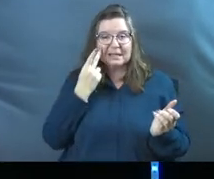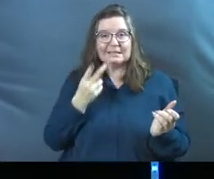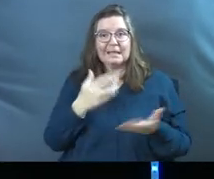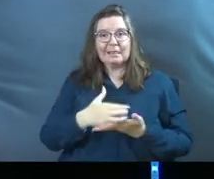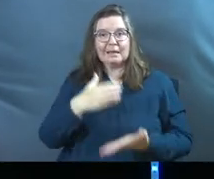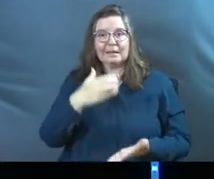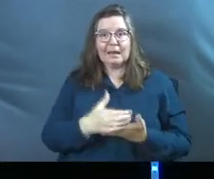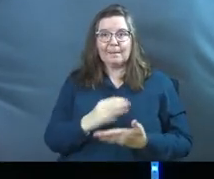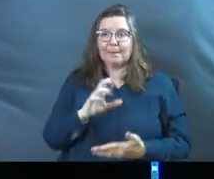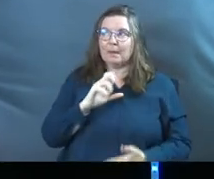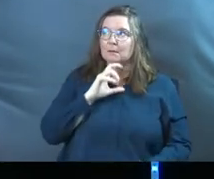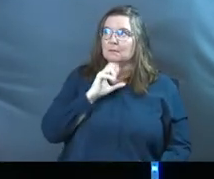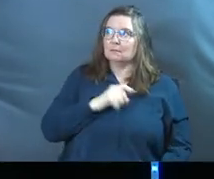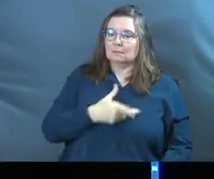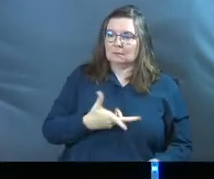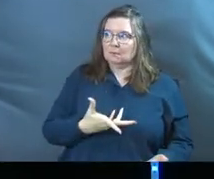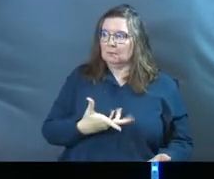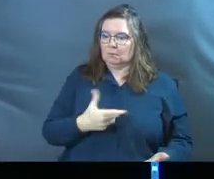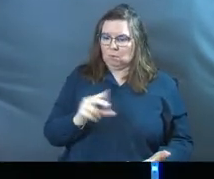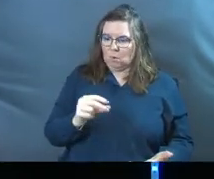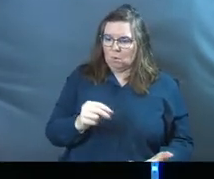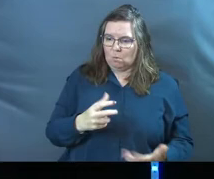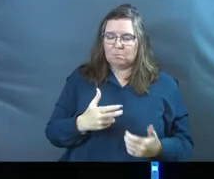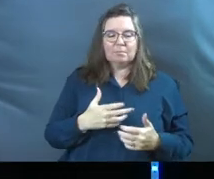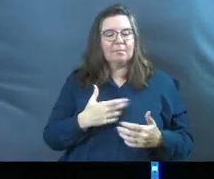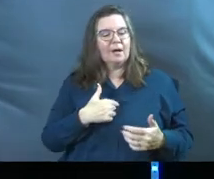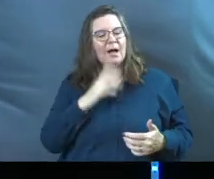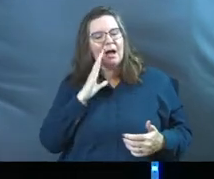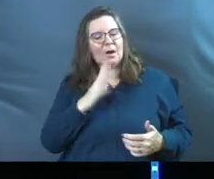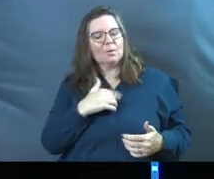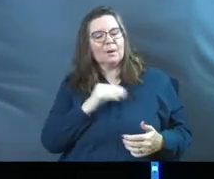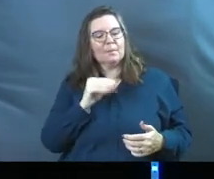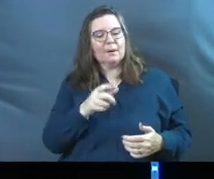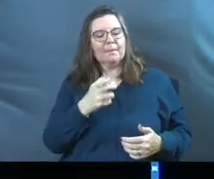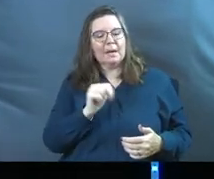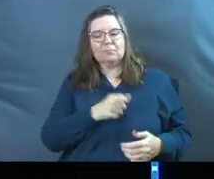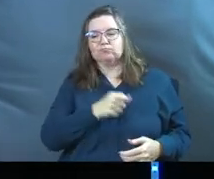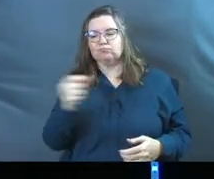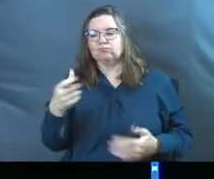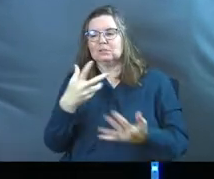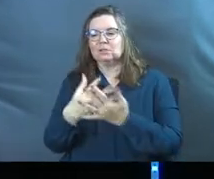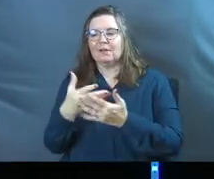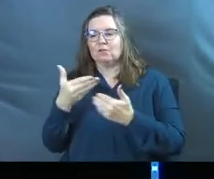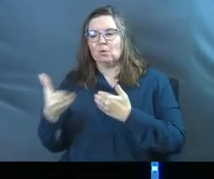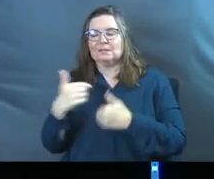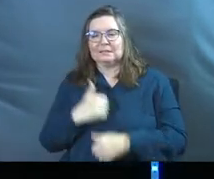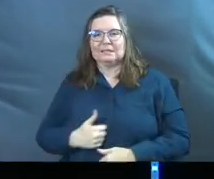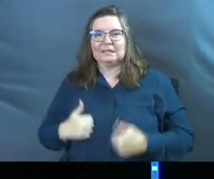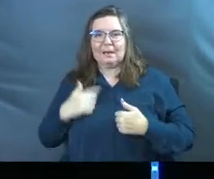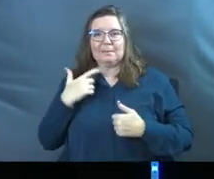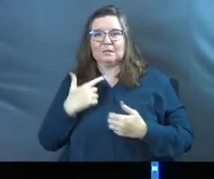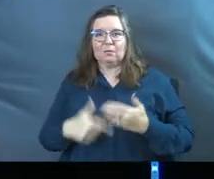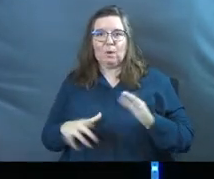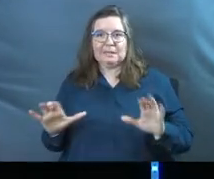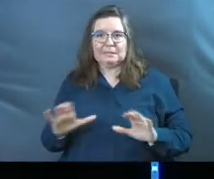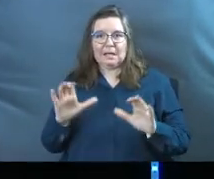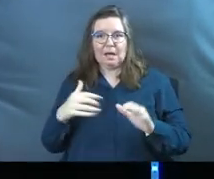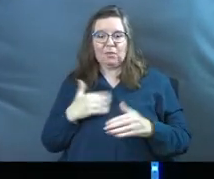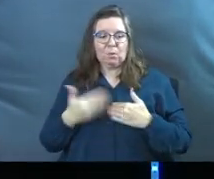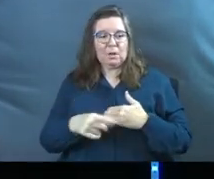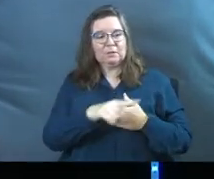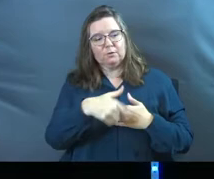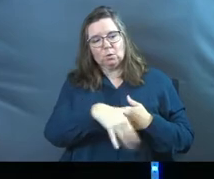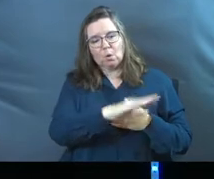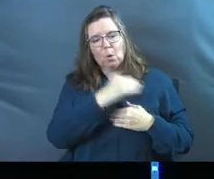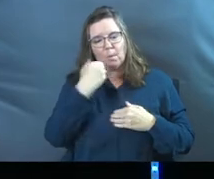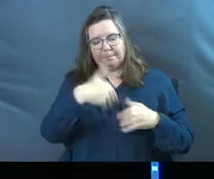silver cup in Benjamin's sack. And he's like, no problem. I'll just put Benjamin in jail for the rest of his life because of what he's done. The rest